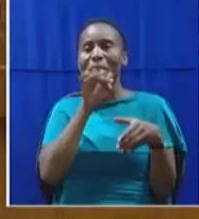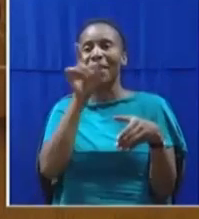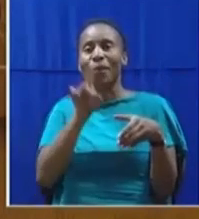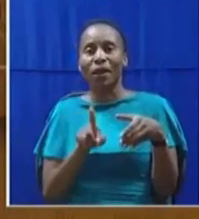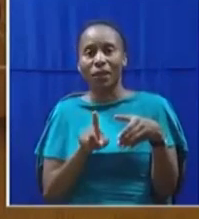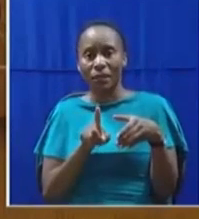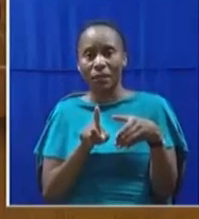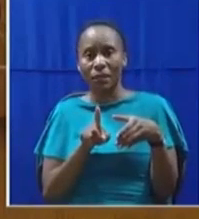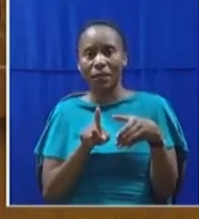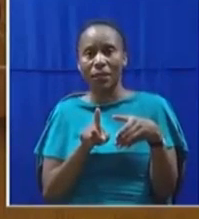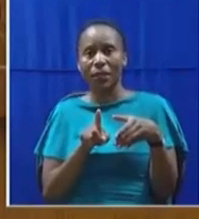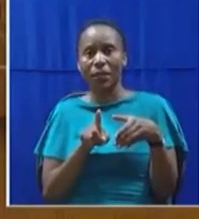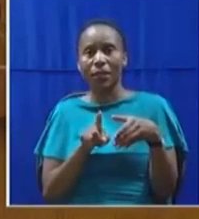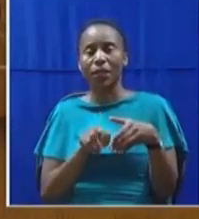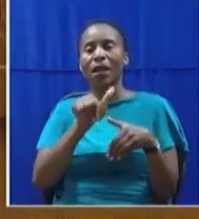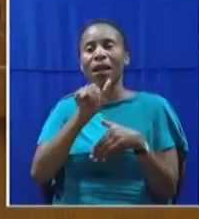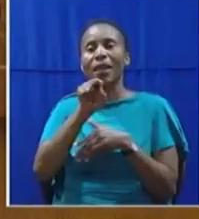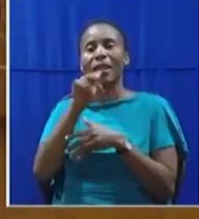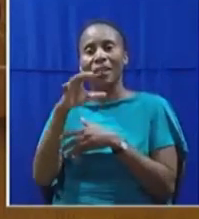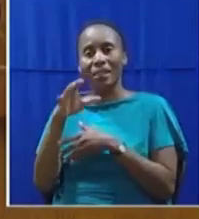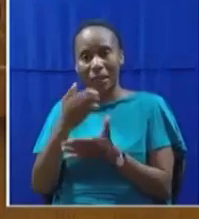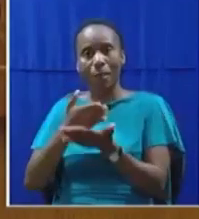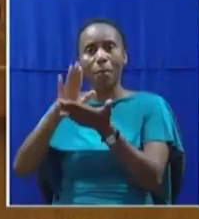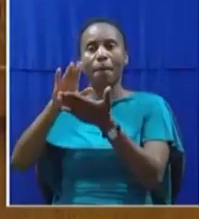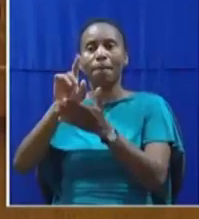you have got to remove the ANC in order to rule.